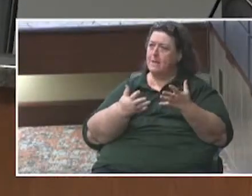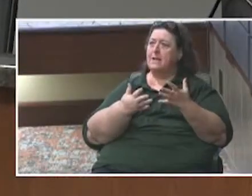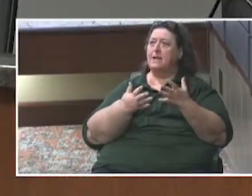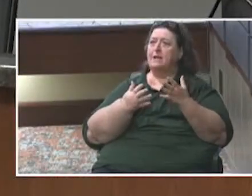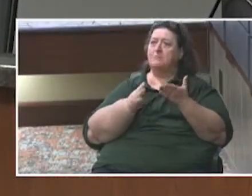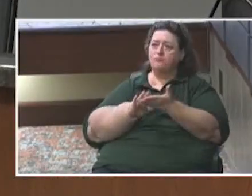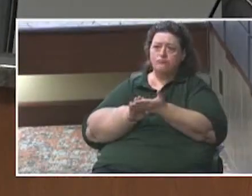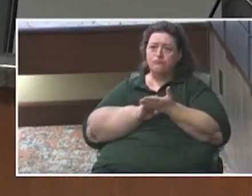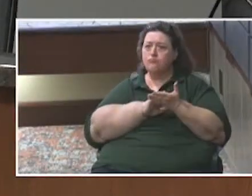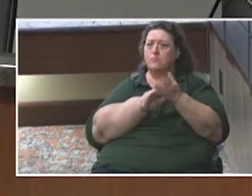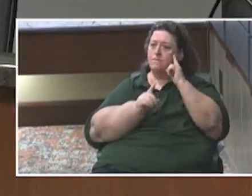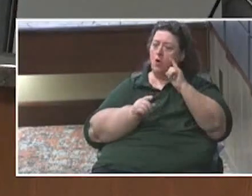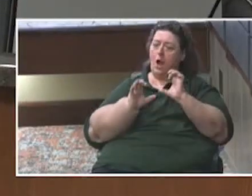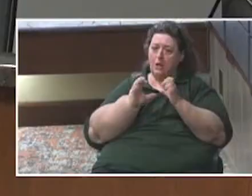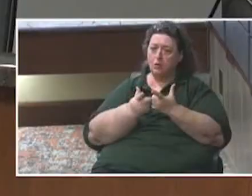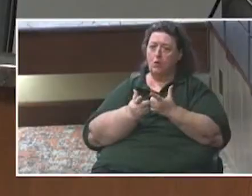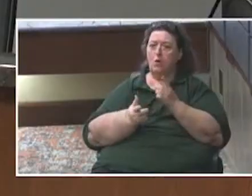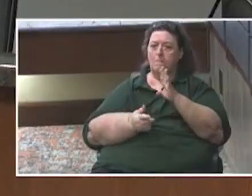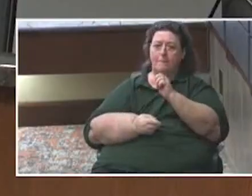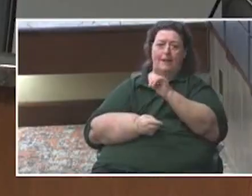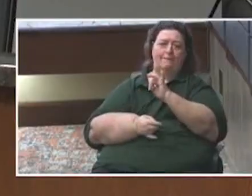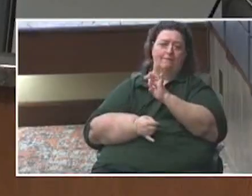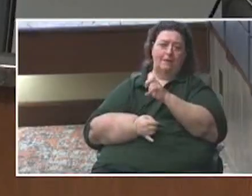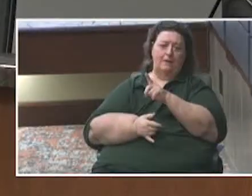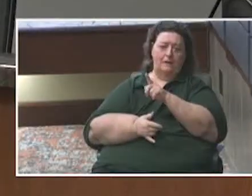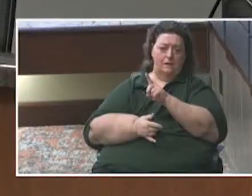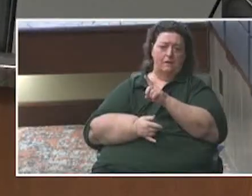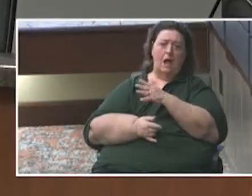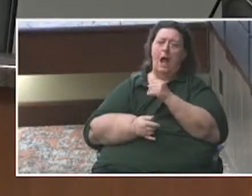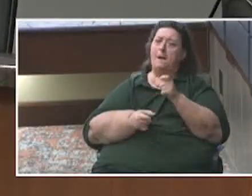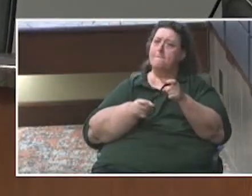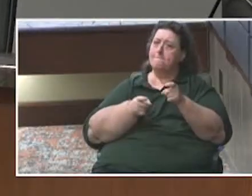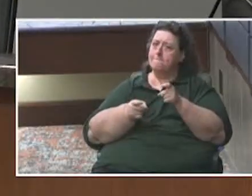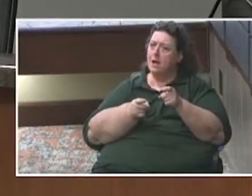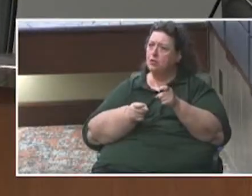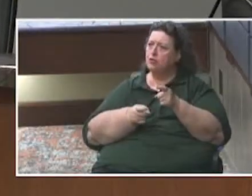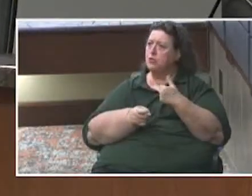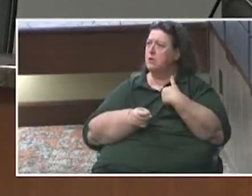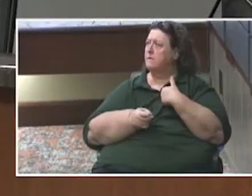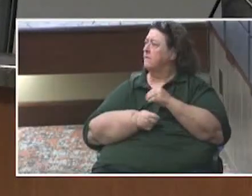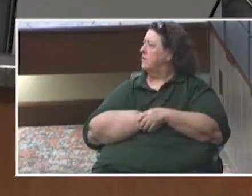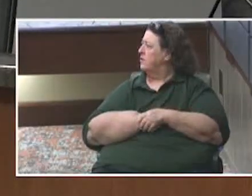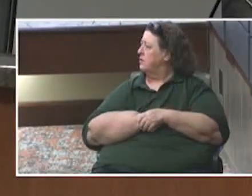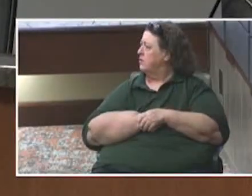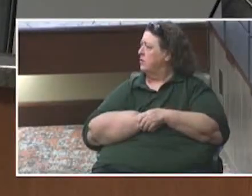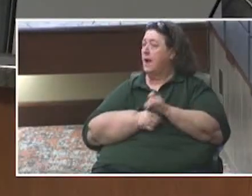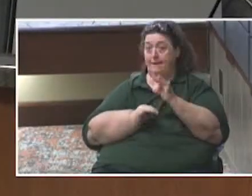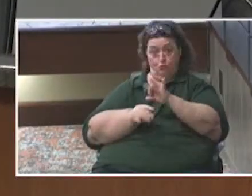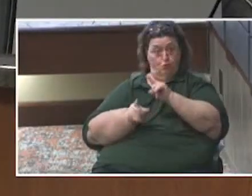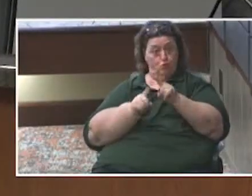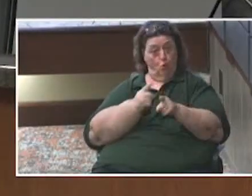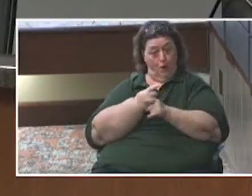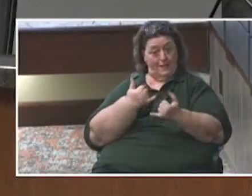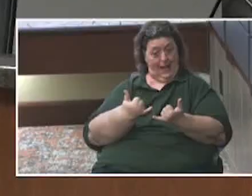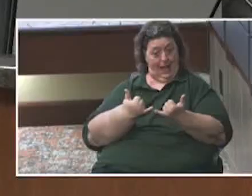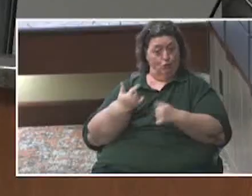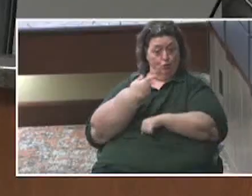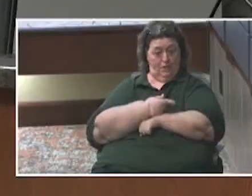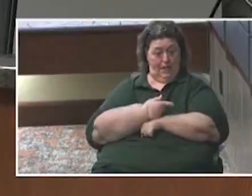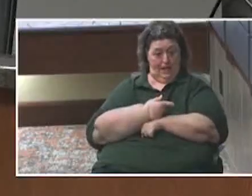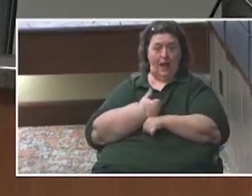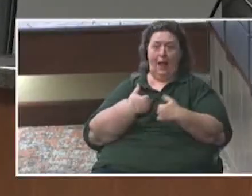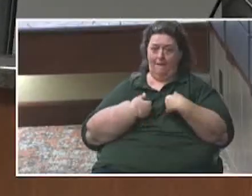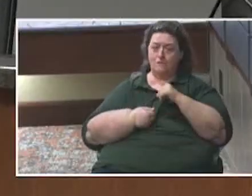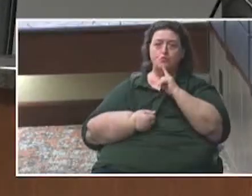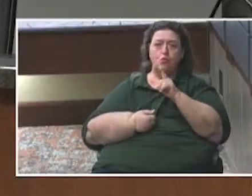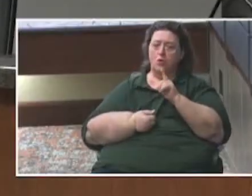Councilwoman Bearfield and Deputy City Manager Deidre Emerson for getting this across the finish line. But if you go there right now today, you get to interact with some really